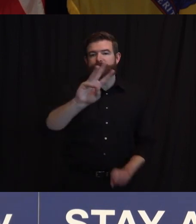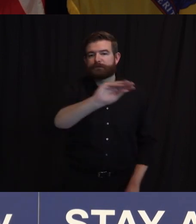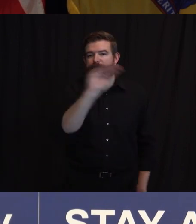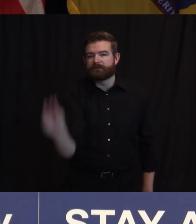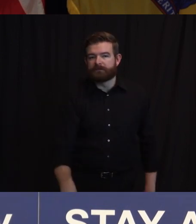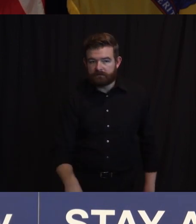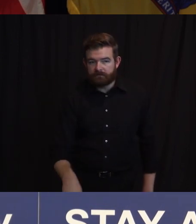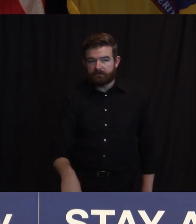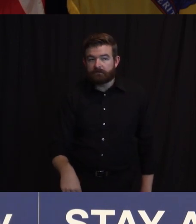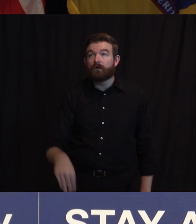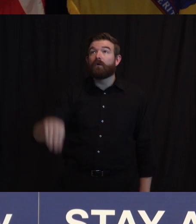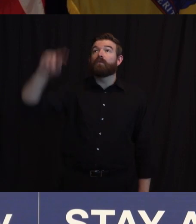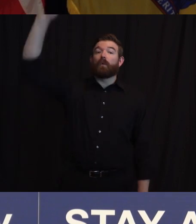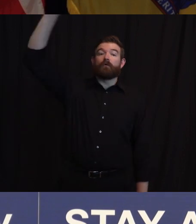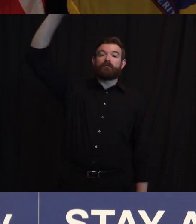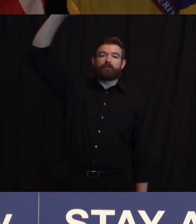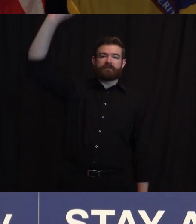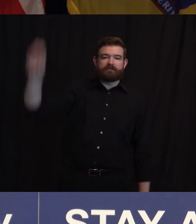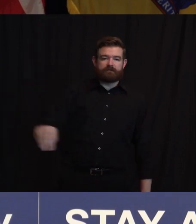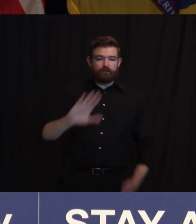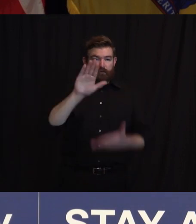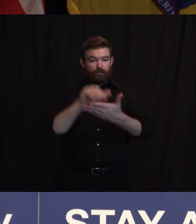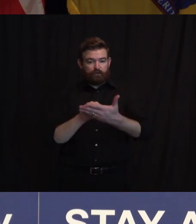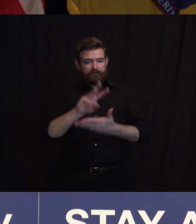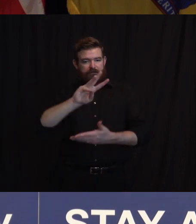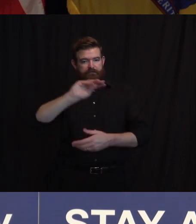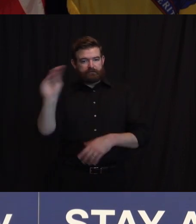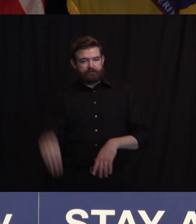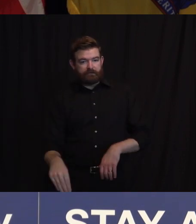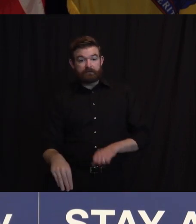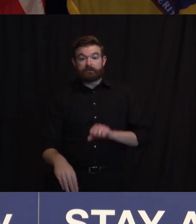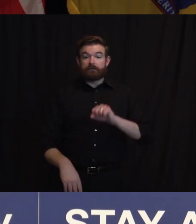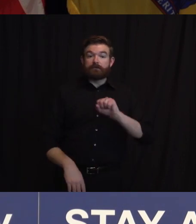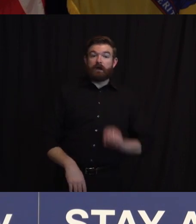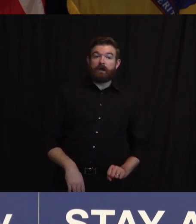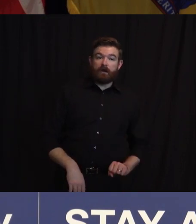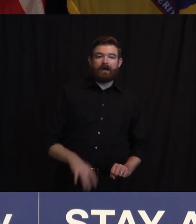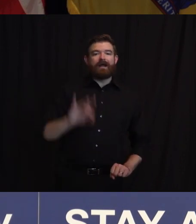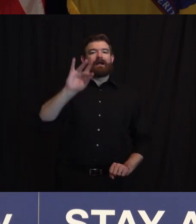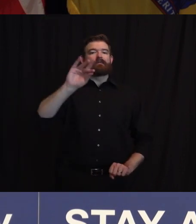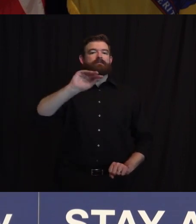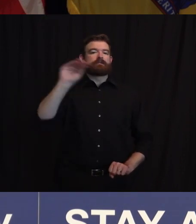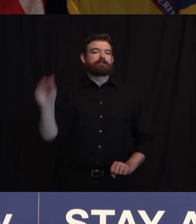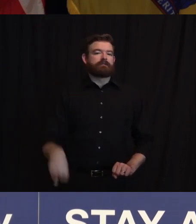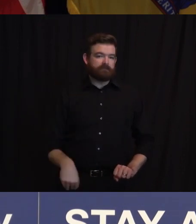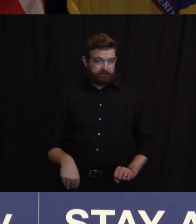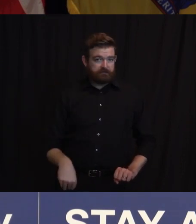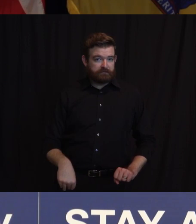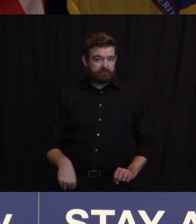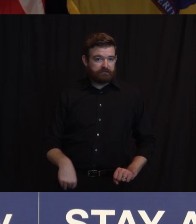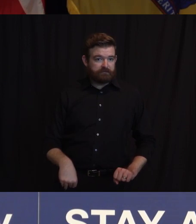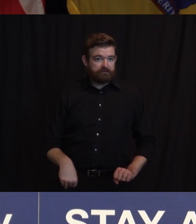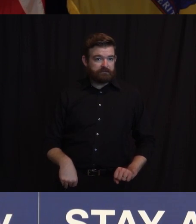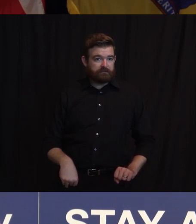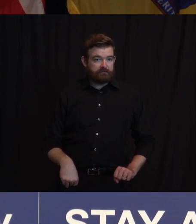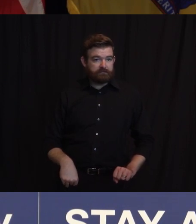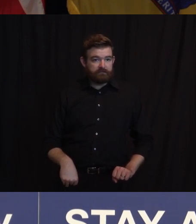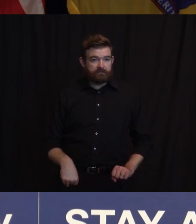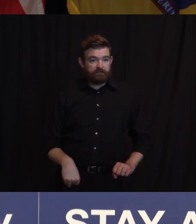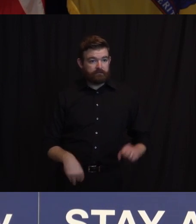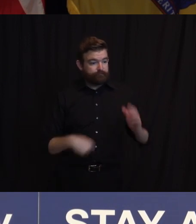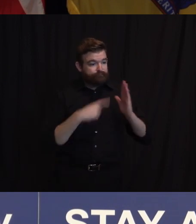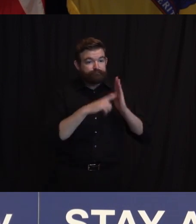4%, Central Jersey, 6%, Southern, 8%. That concludes my daily statistical